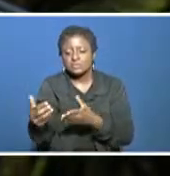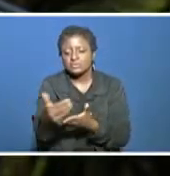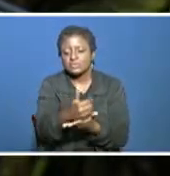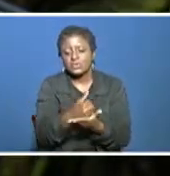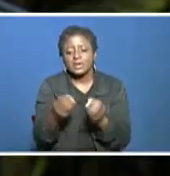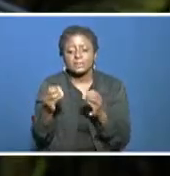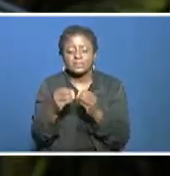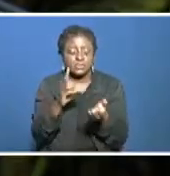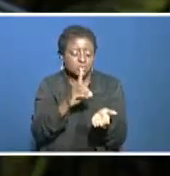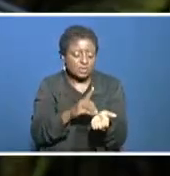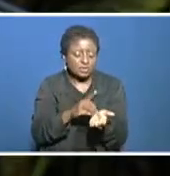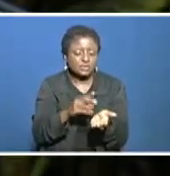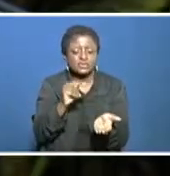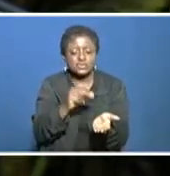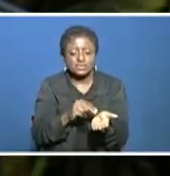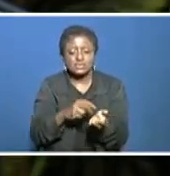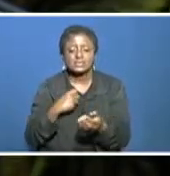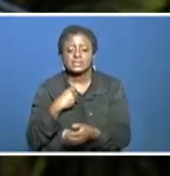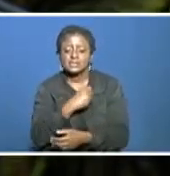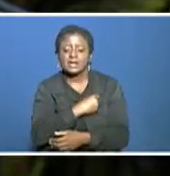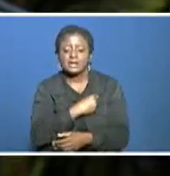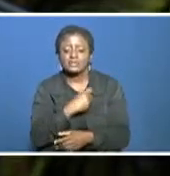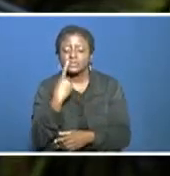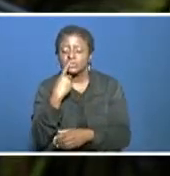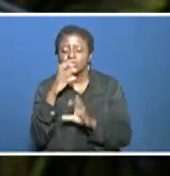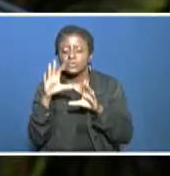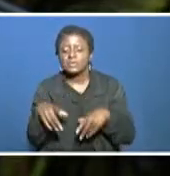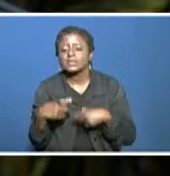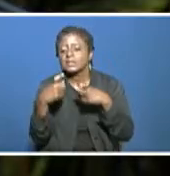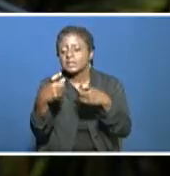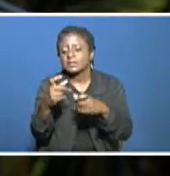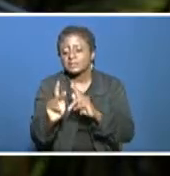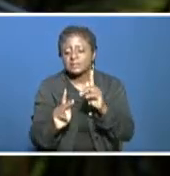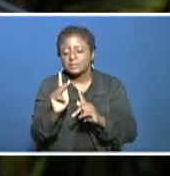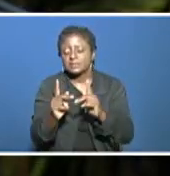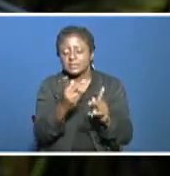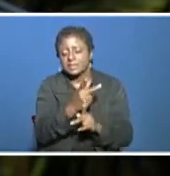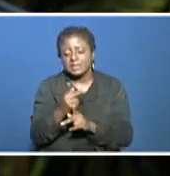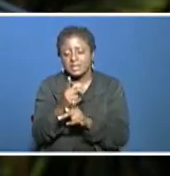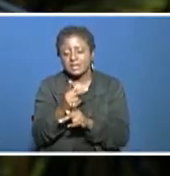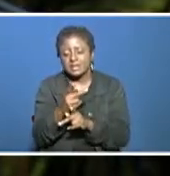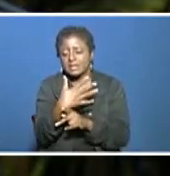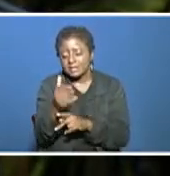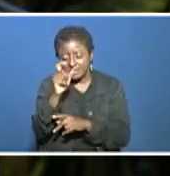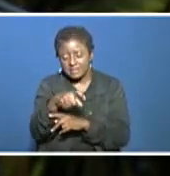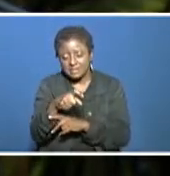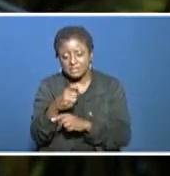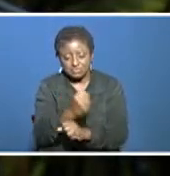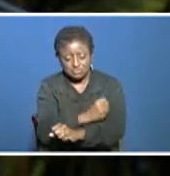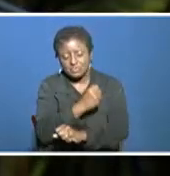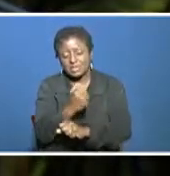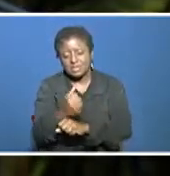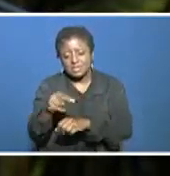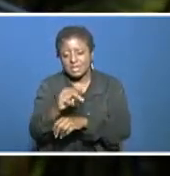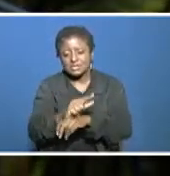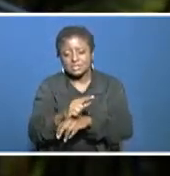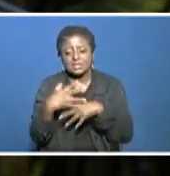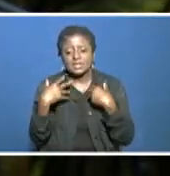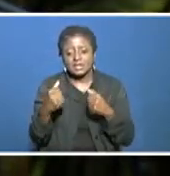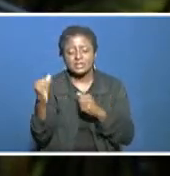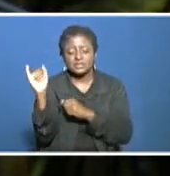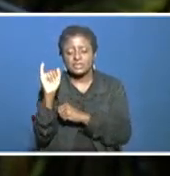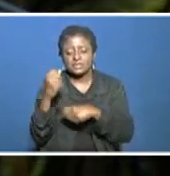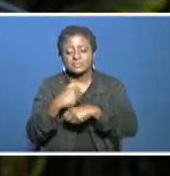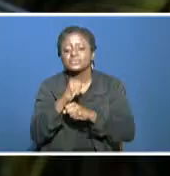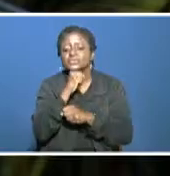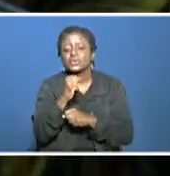staff who can give patients the care they need. Strengthening national health insurance to ensure that Bahamians can